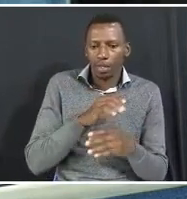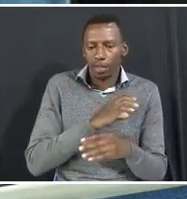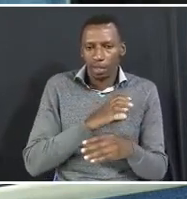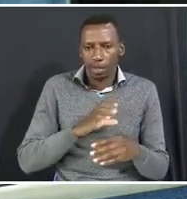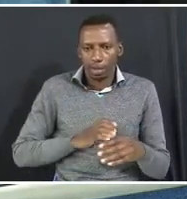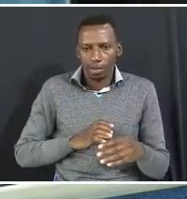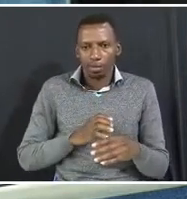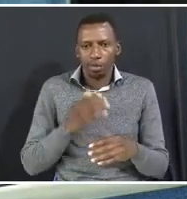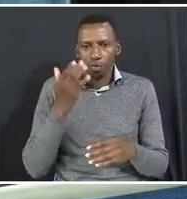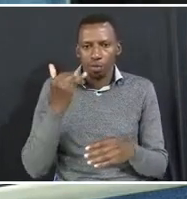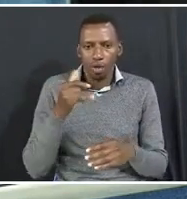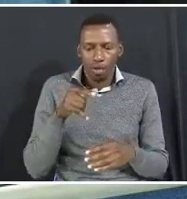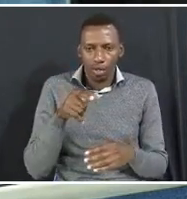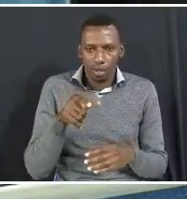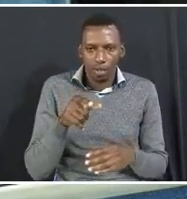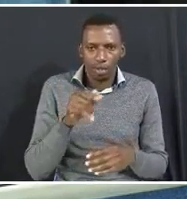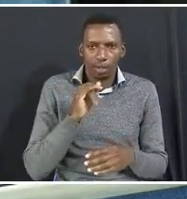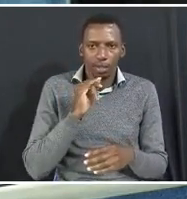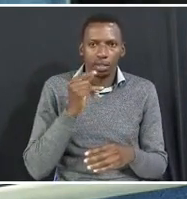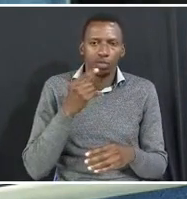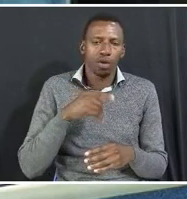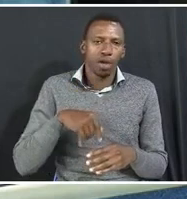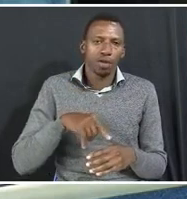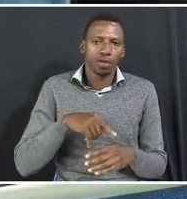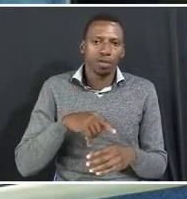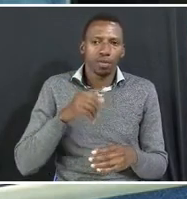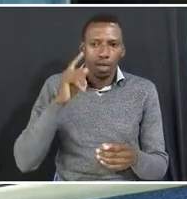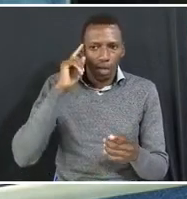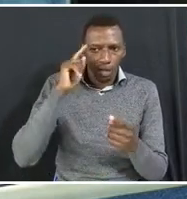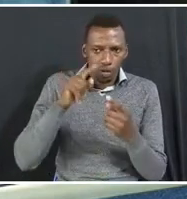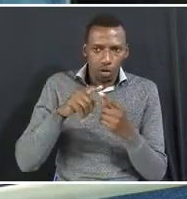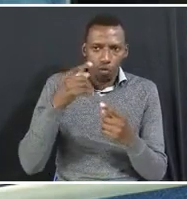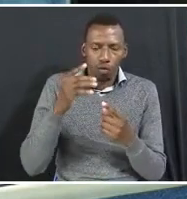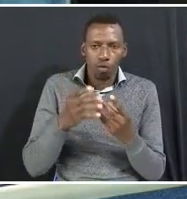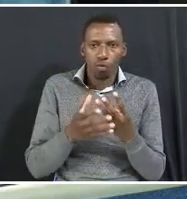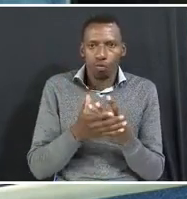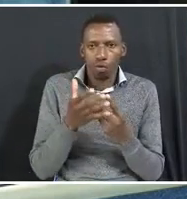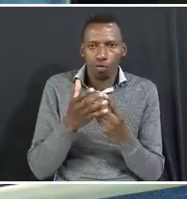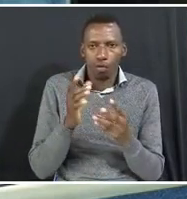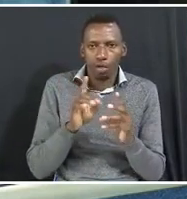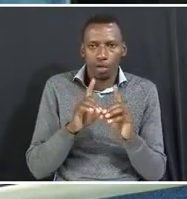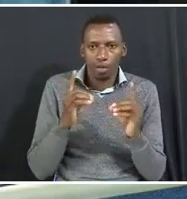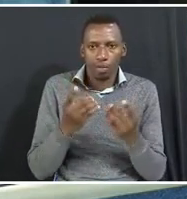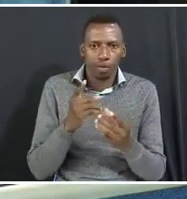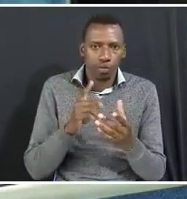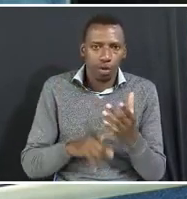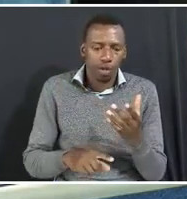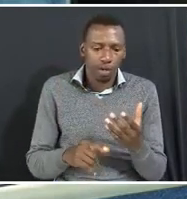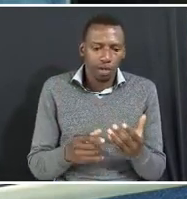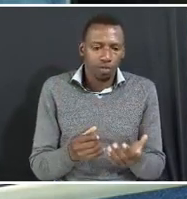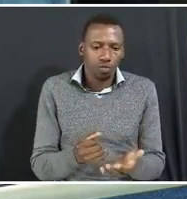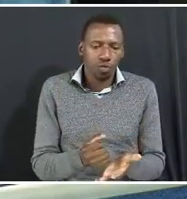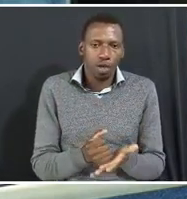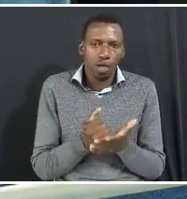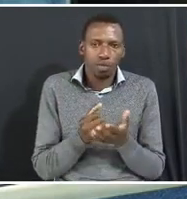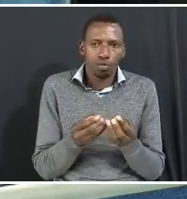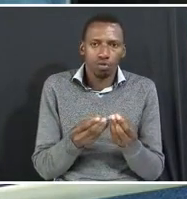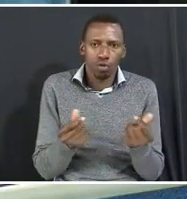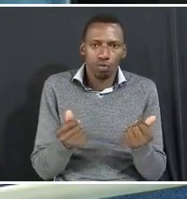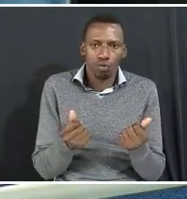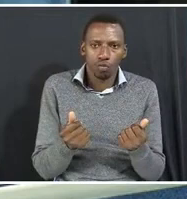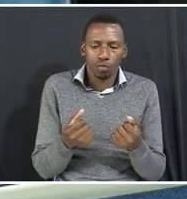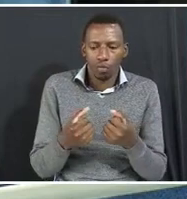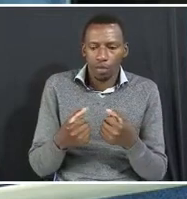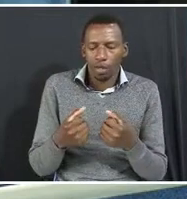this in our sinful self. And the goal of the welfare department is to address the needs of those who are less